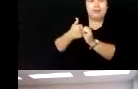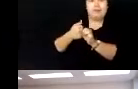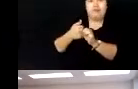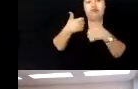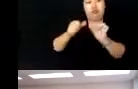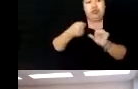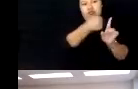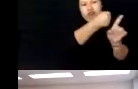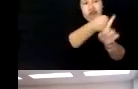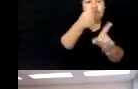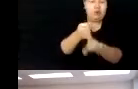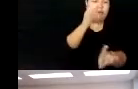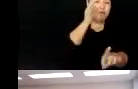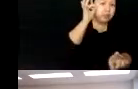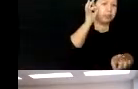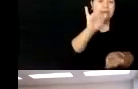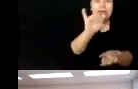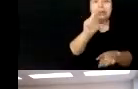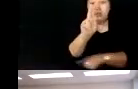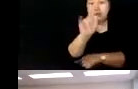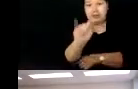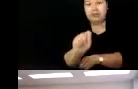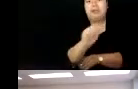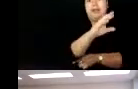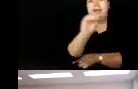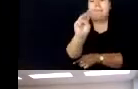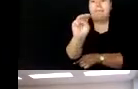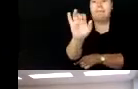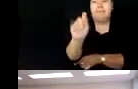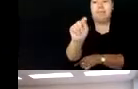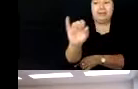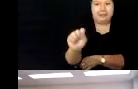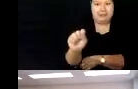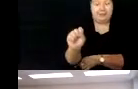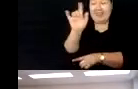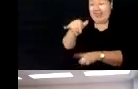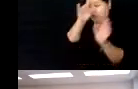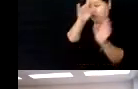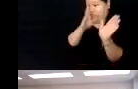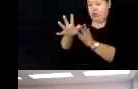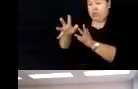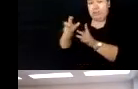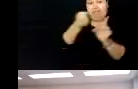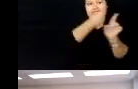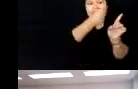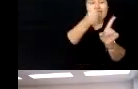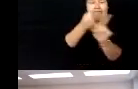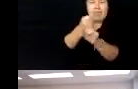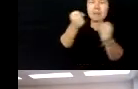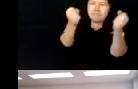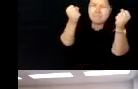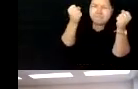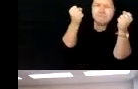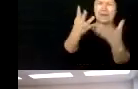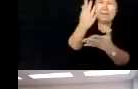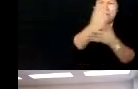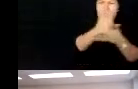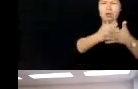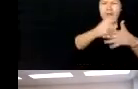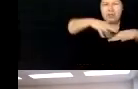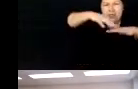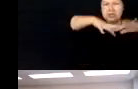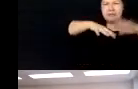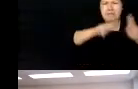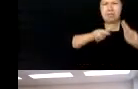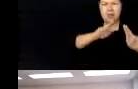Métis. These strategies impacted all aspects of Indigenous peoples' lives, spanning from governance